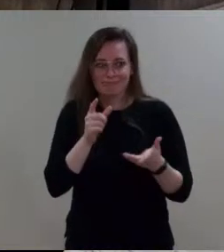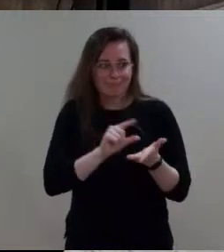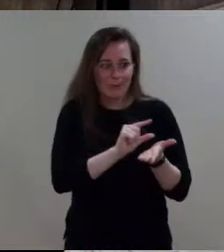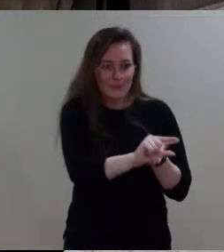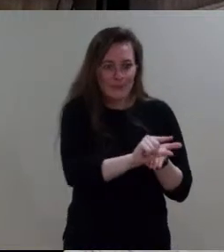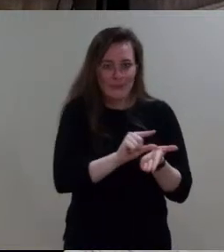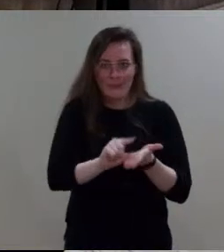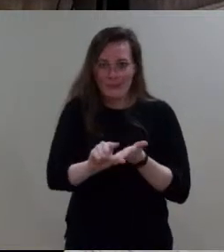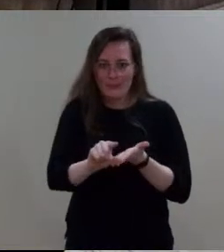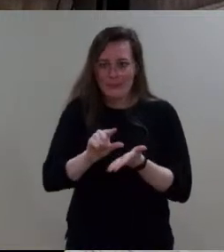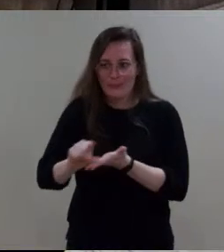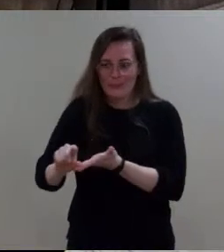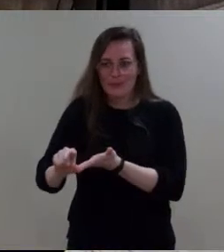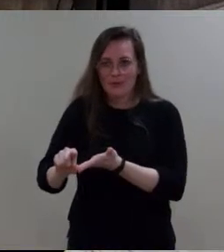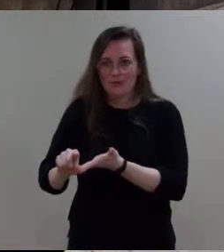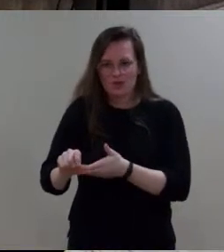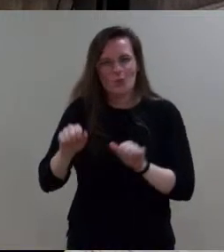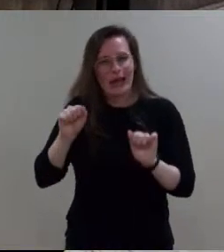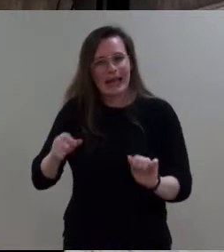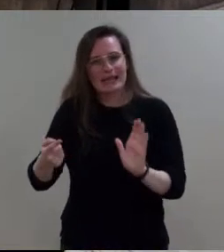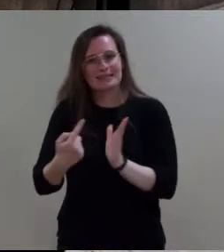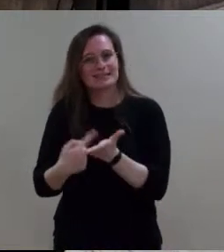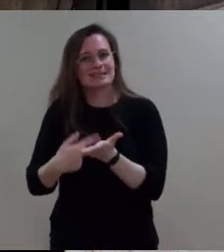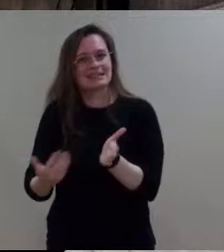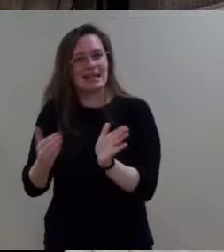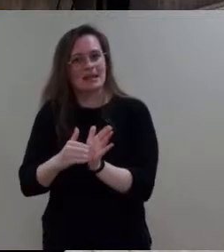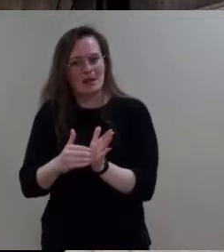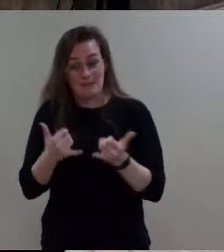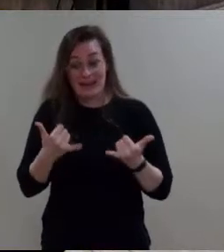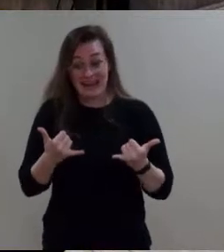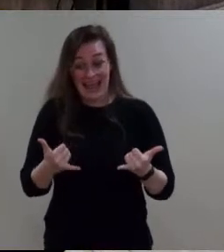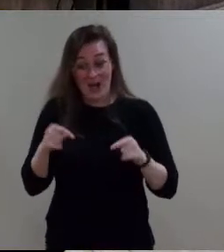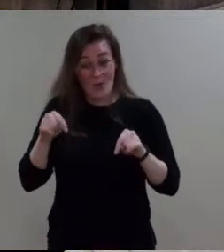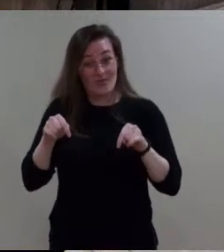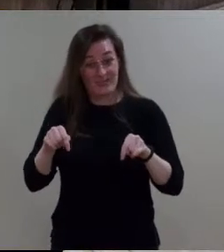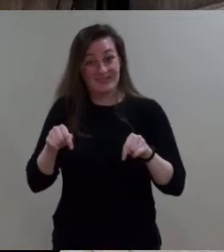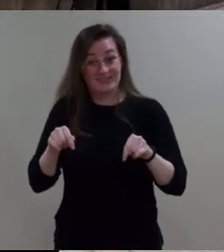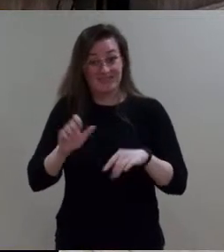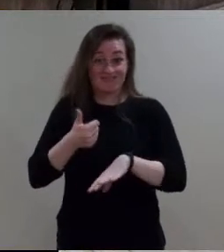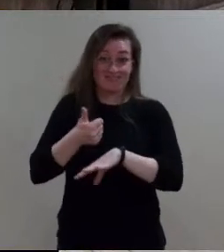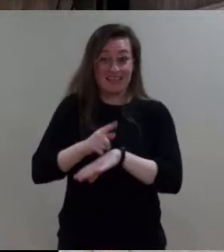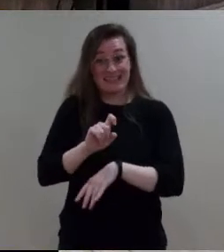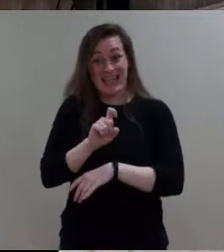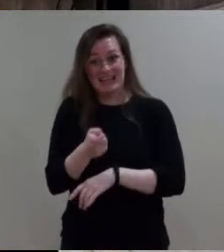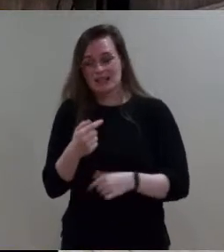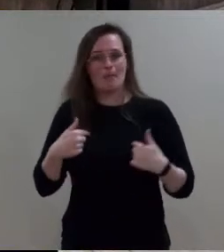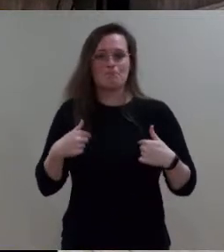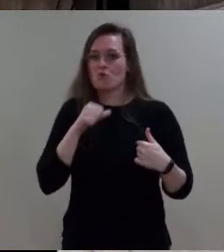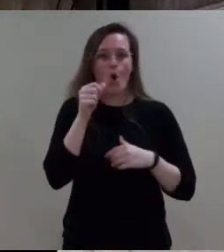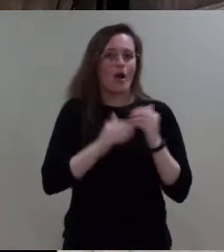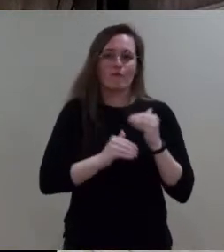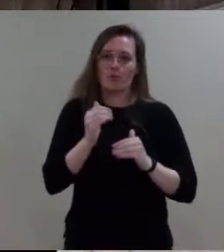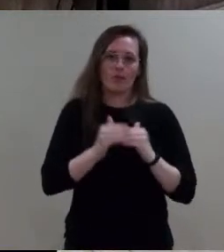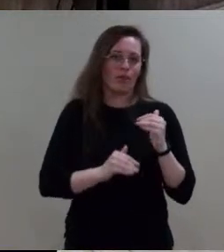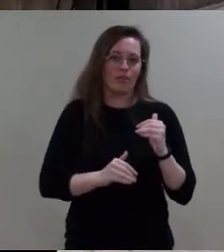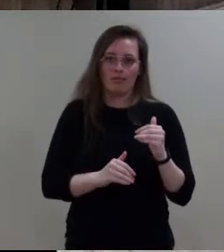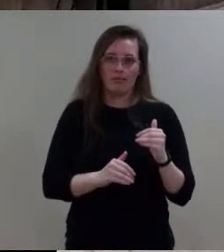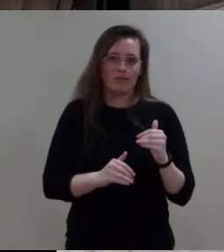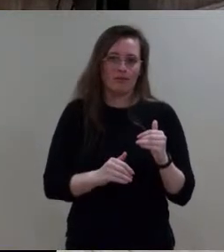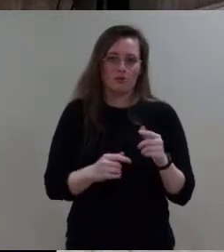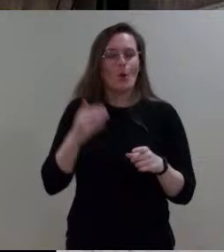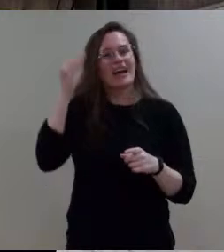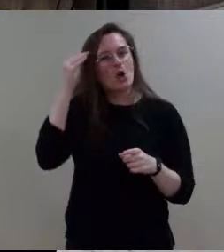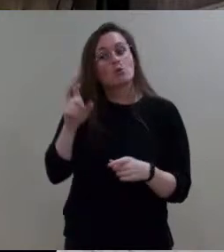comes. I'm just not comfortable. I'm not comfortable with this right now. I'm going to be honest with you. I know it looks good, and I know we probably should have it in place,